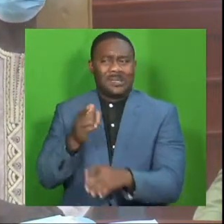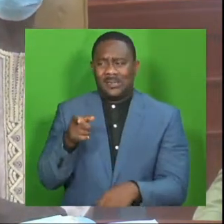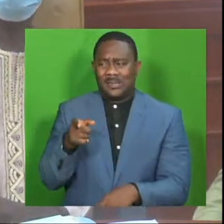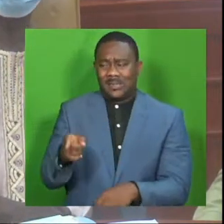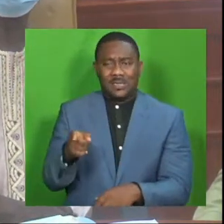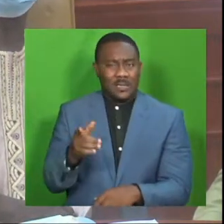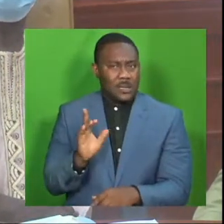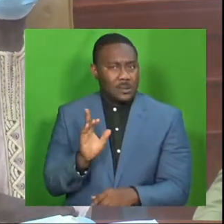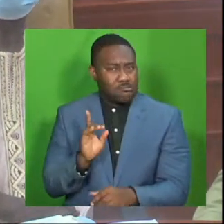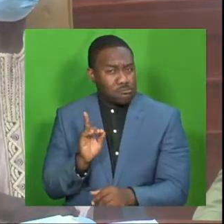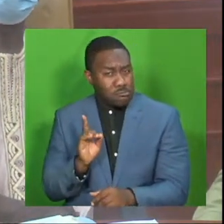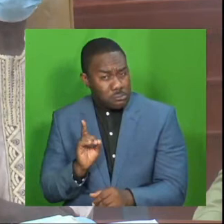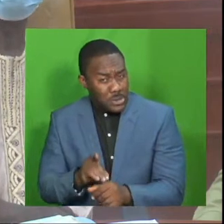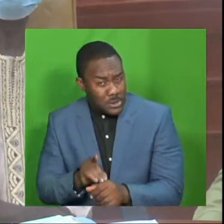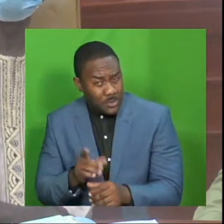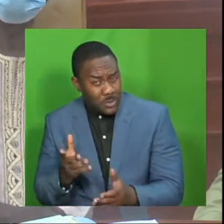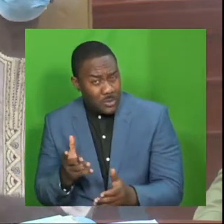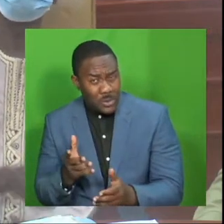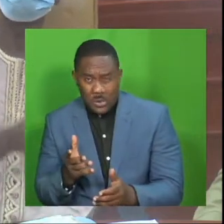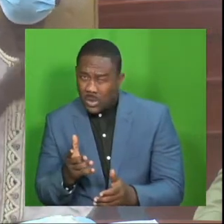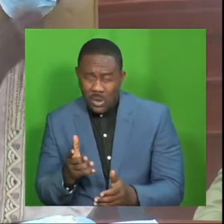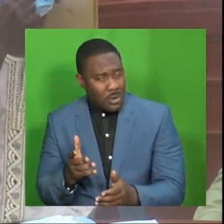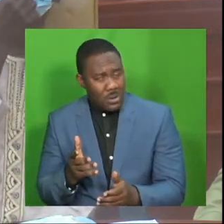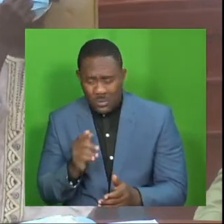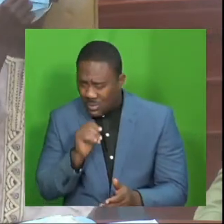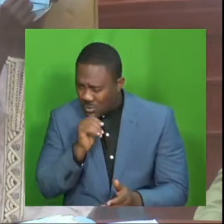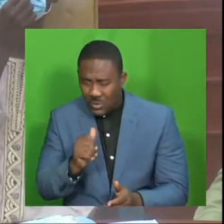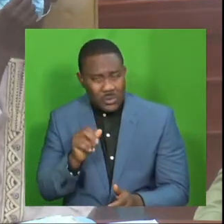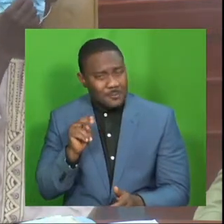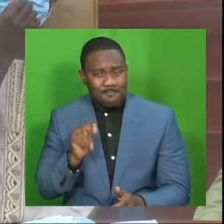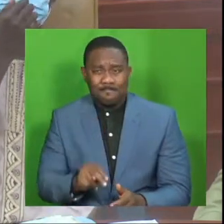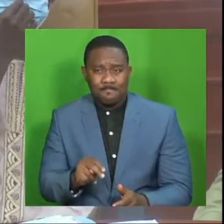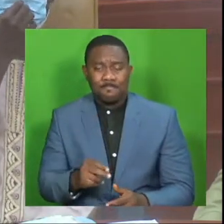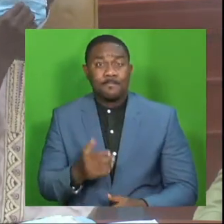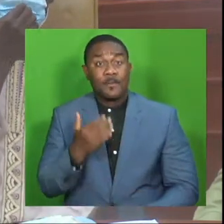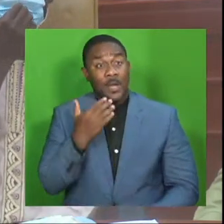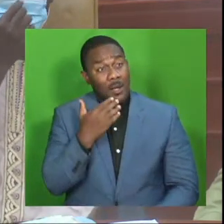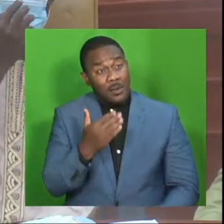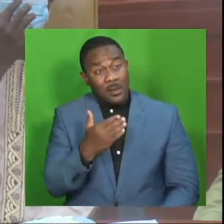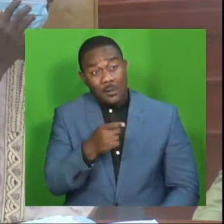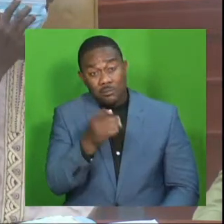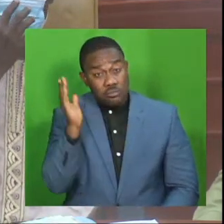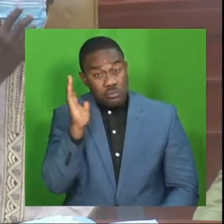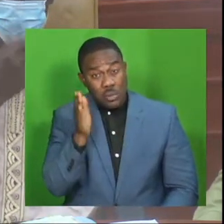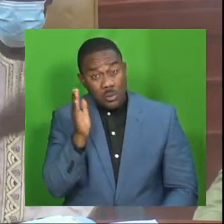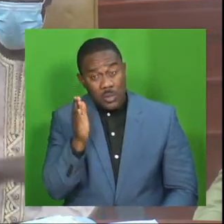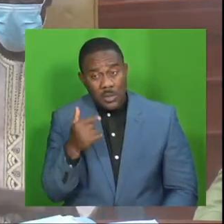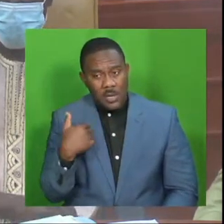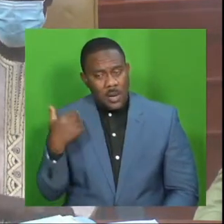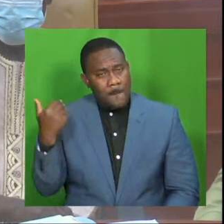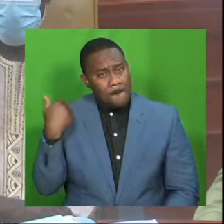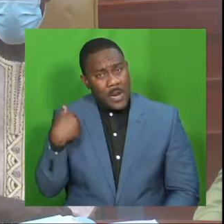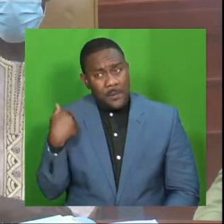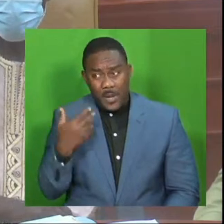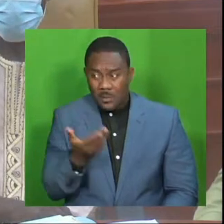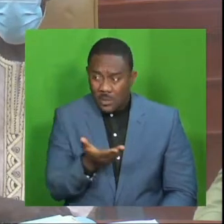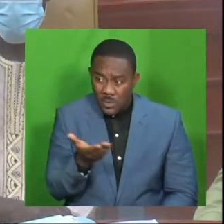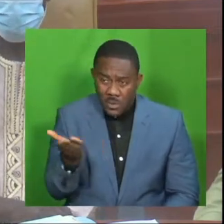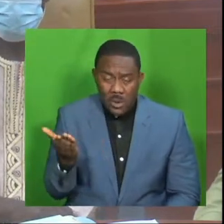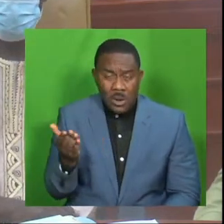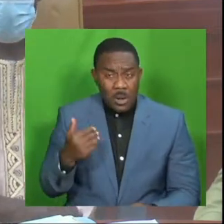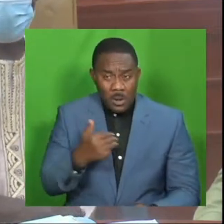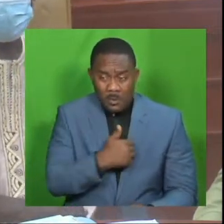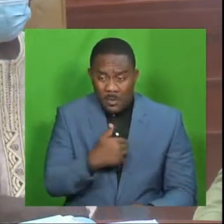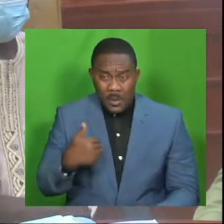their features in terms of their disability. So I want to thank the makers of the statement. I want to remind members of this